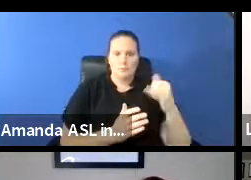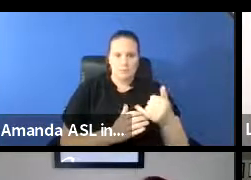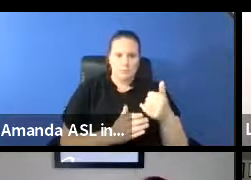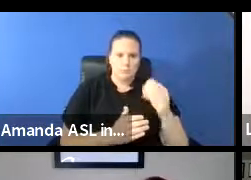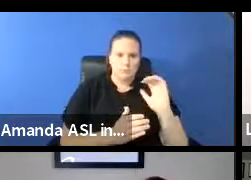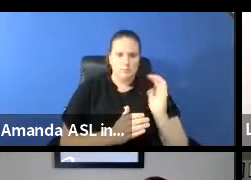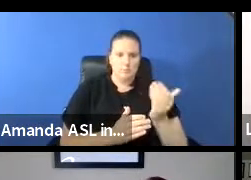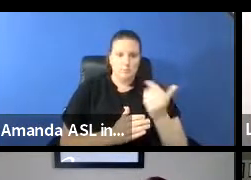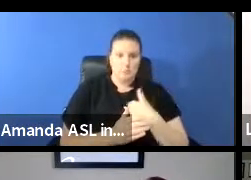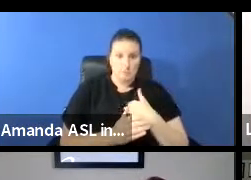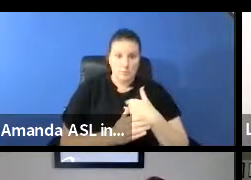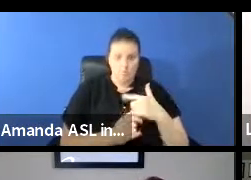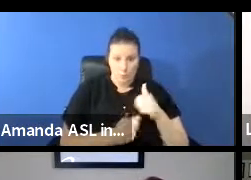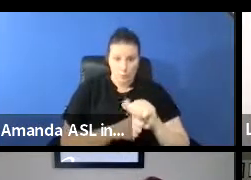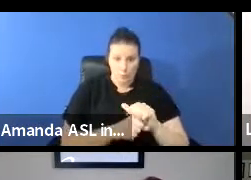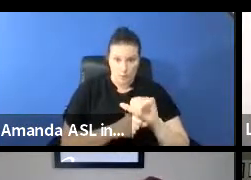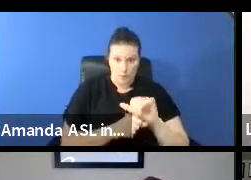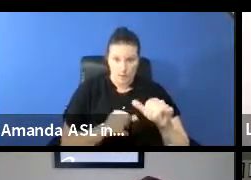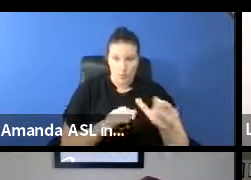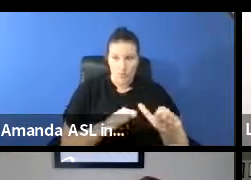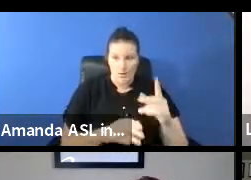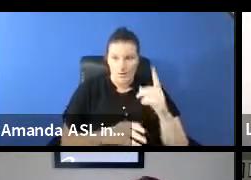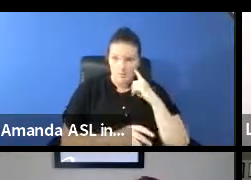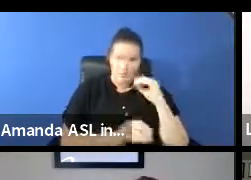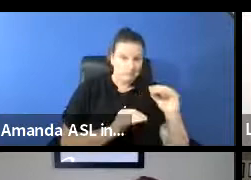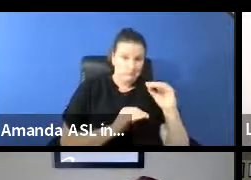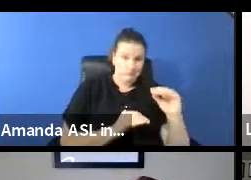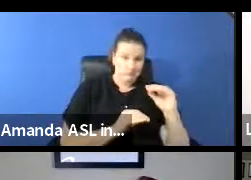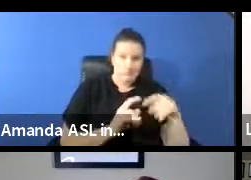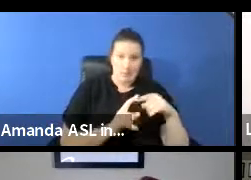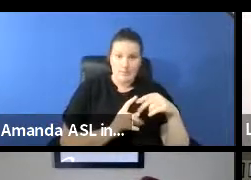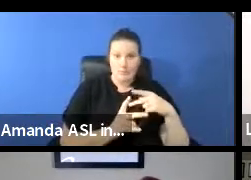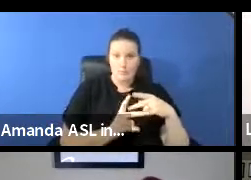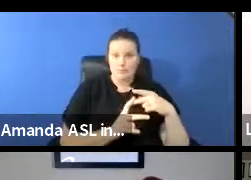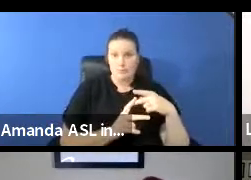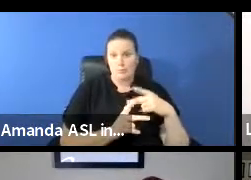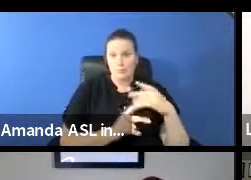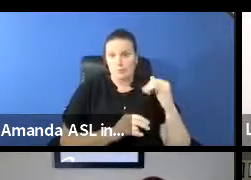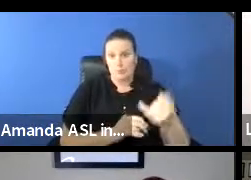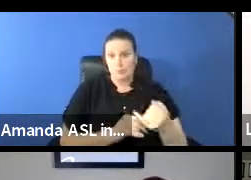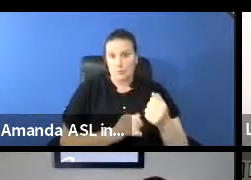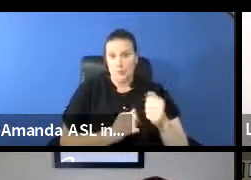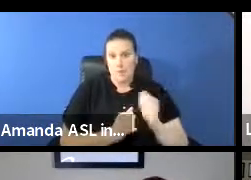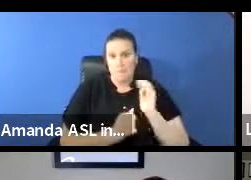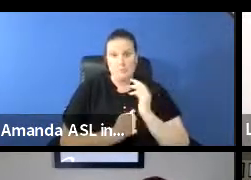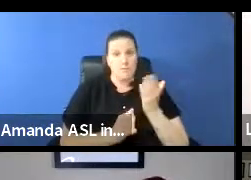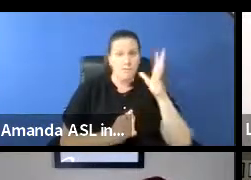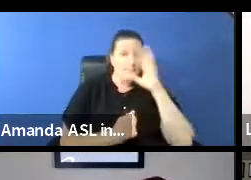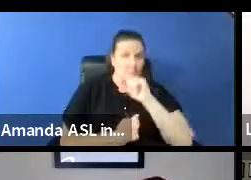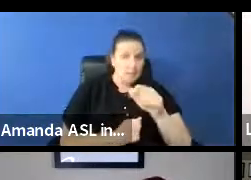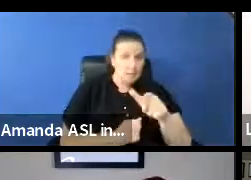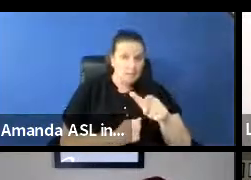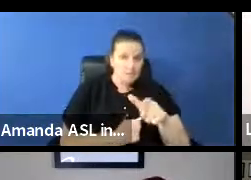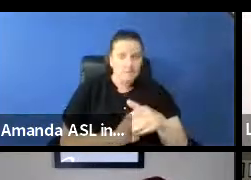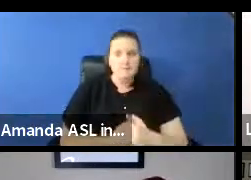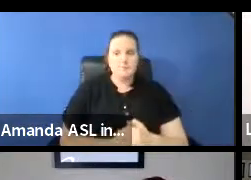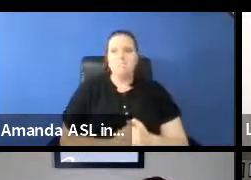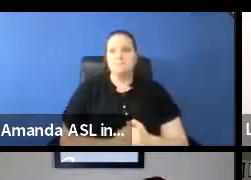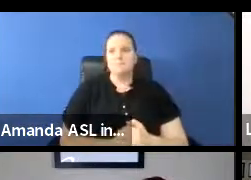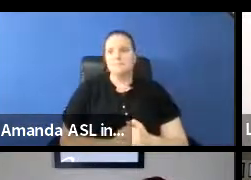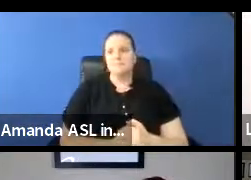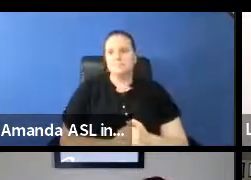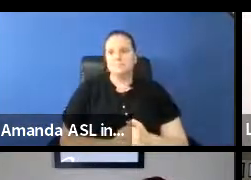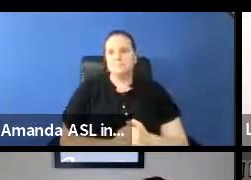to me. Are we working that way? I haven't heard anything about that project with us, and maybe I missed it. So we